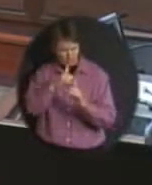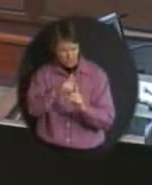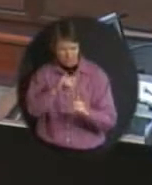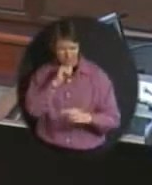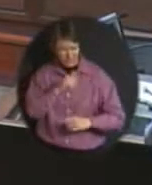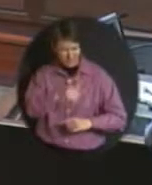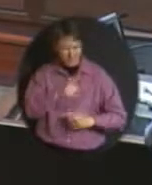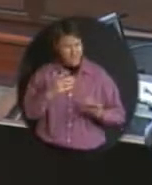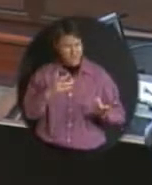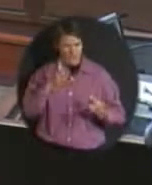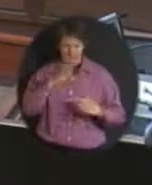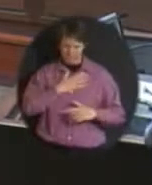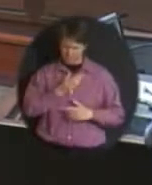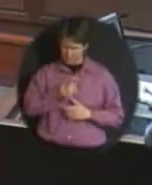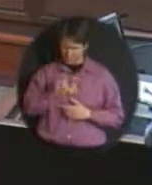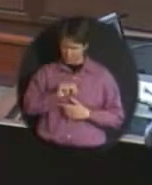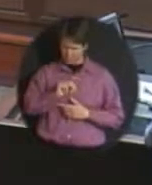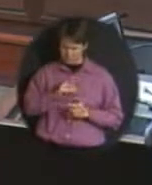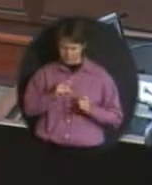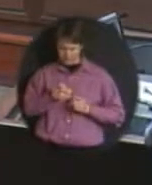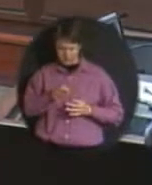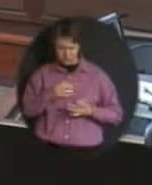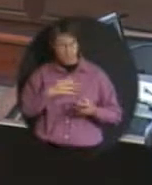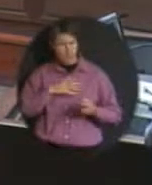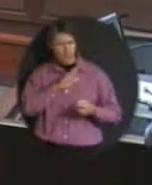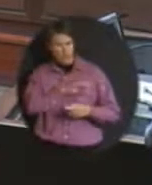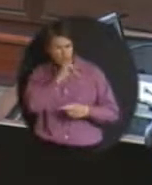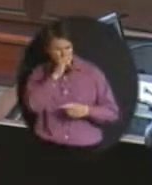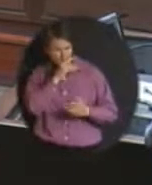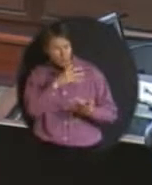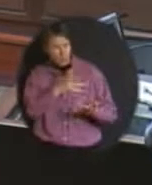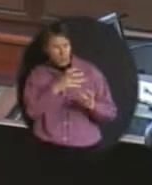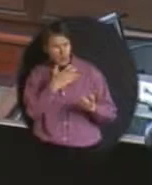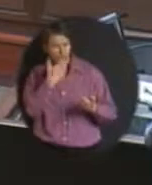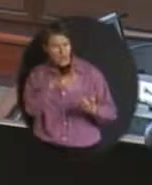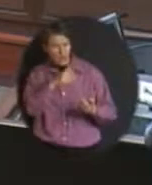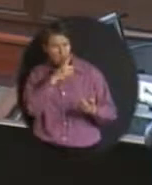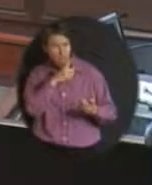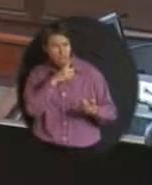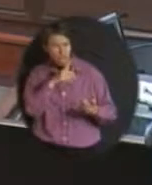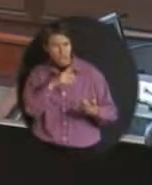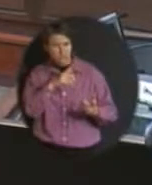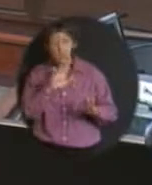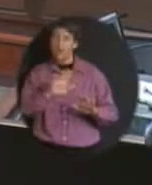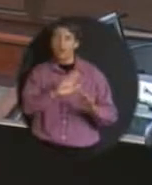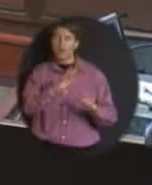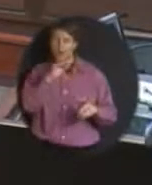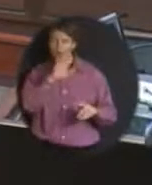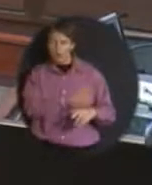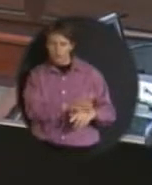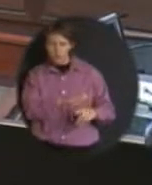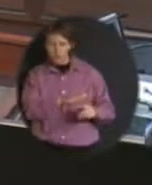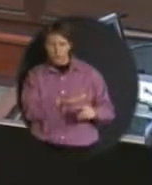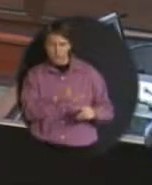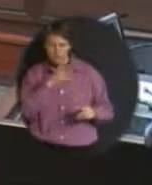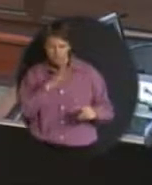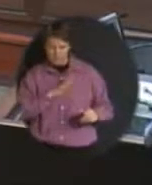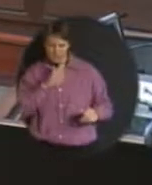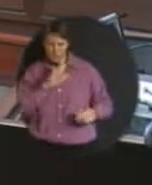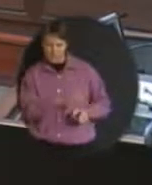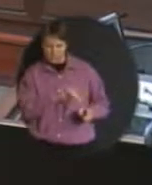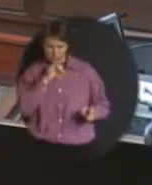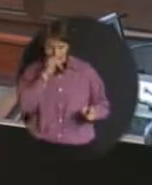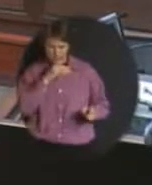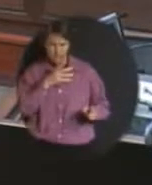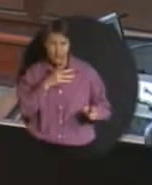was, her child wanted hot lunch and the kids teased him, or her child wanted a salad and the kids teased him because he didn't get a